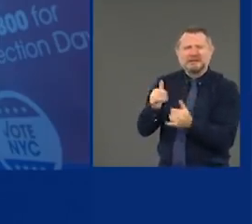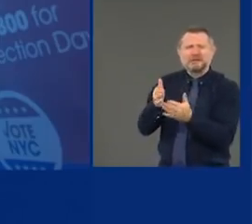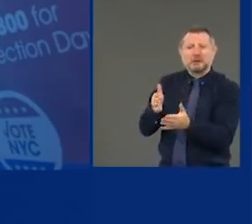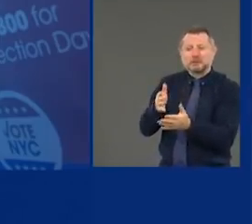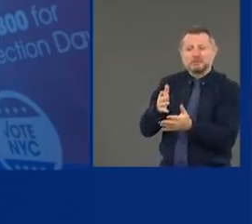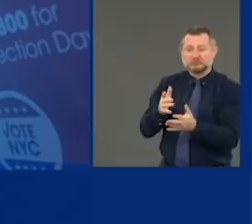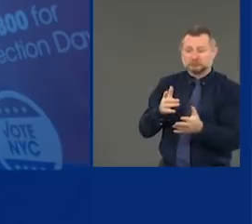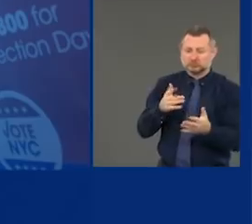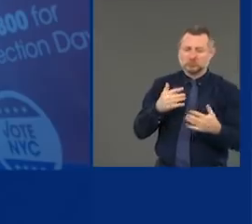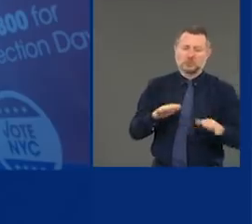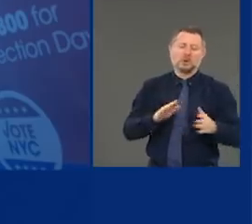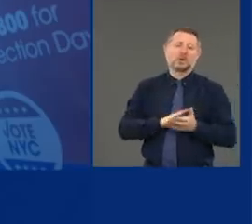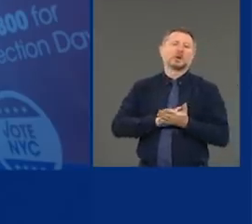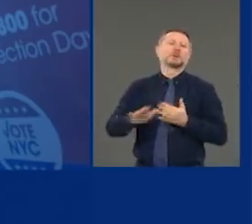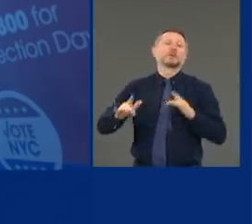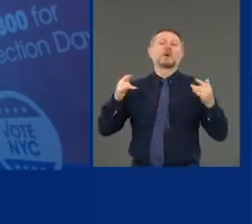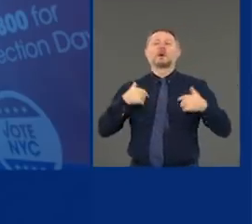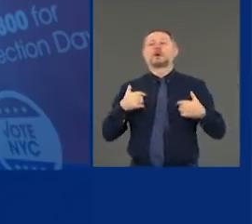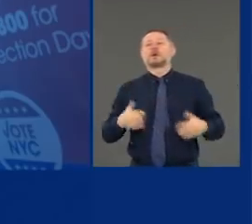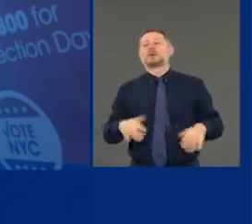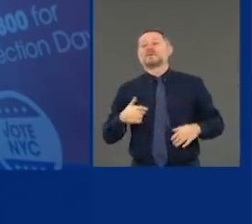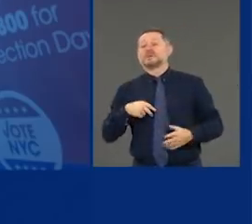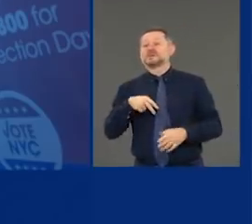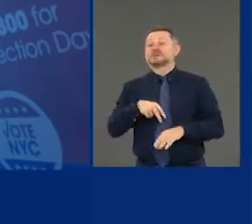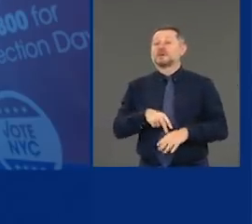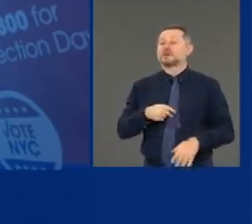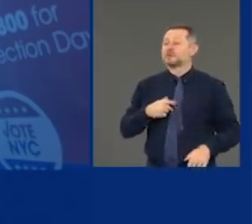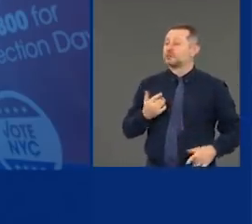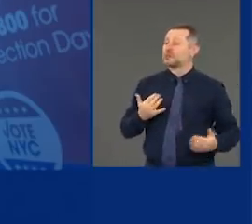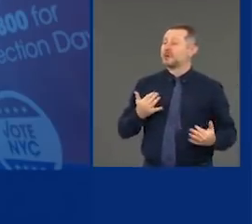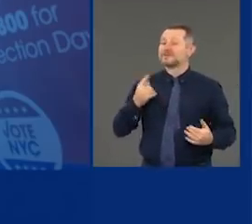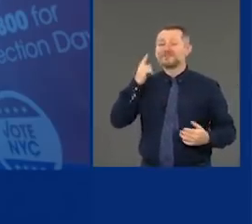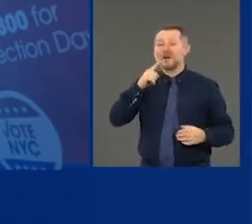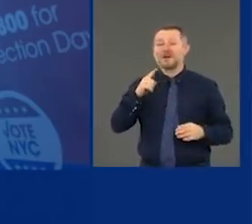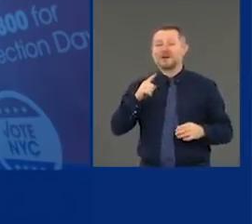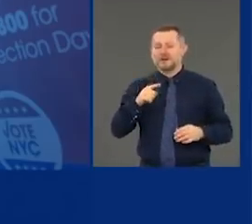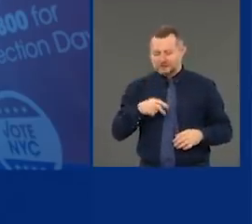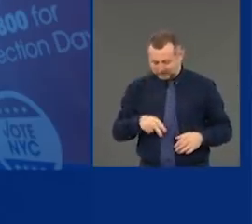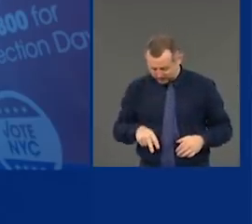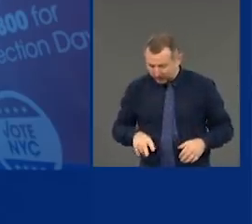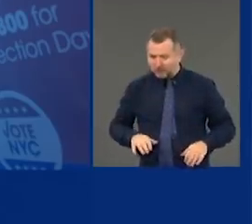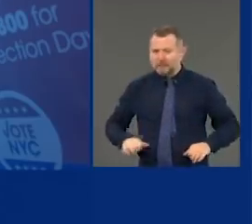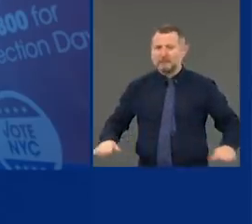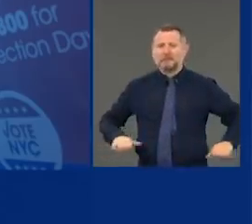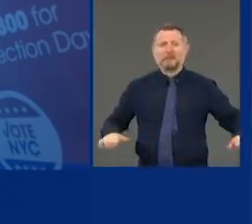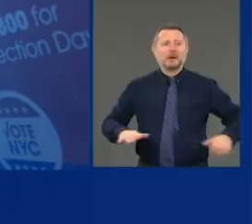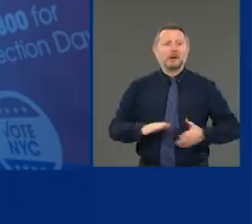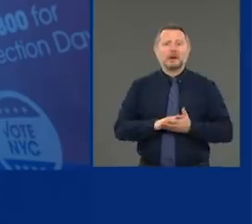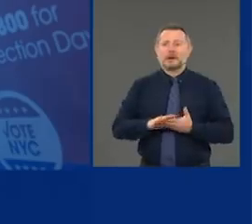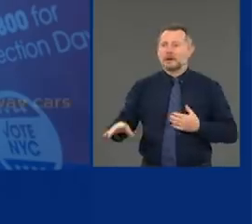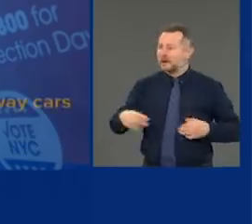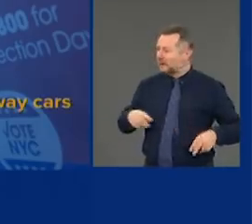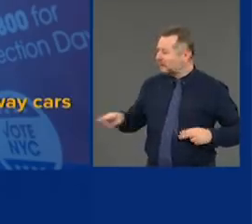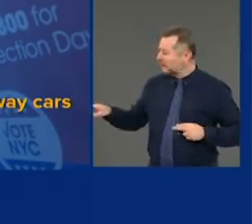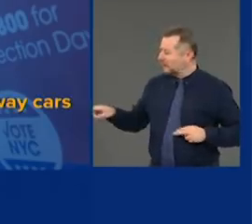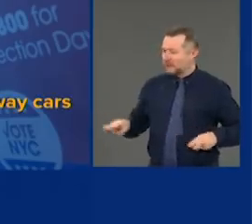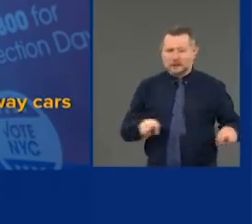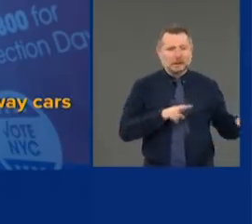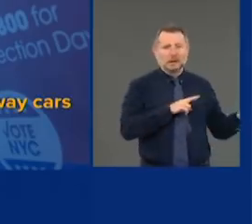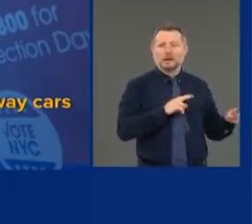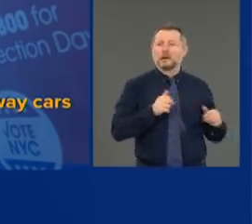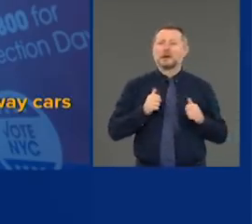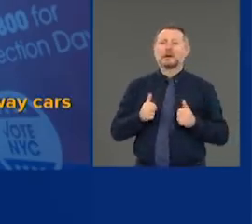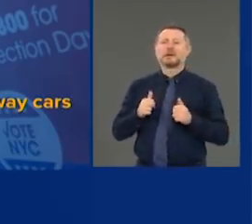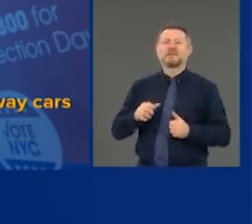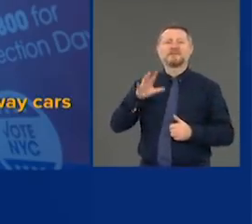the stations. They've done 30,000 station cleaning disinfection, 500,000 subway car cleaning